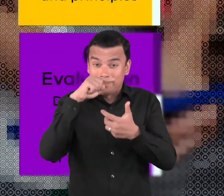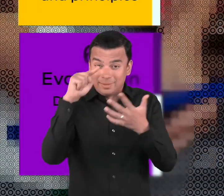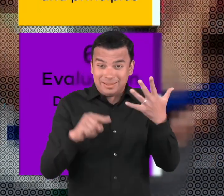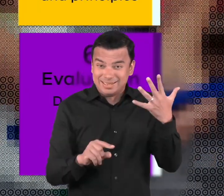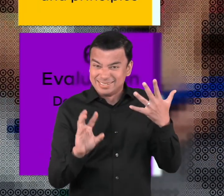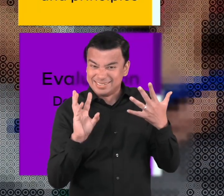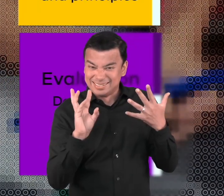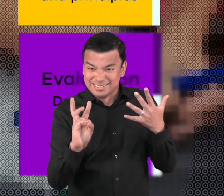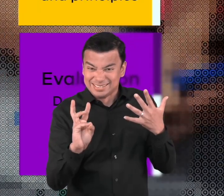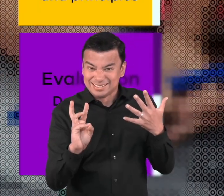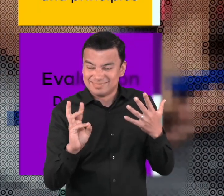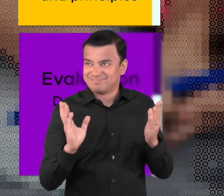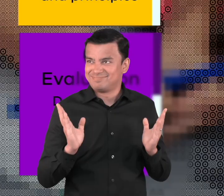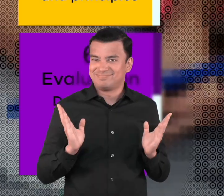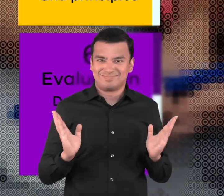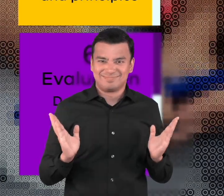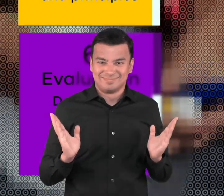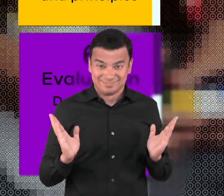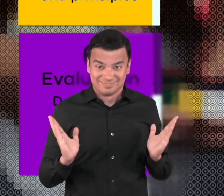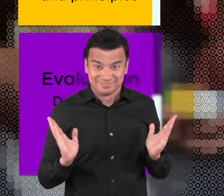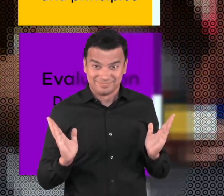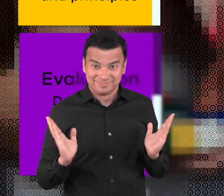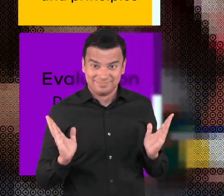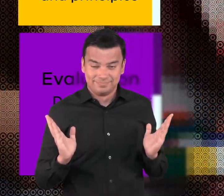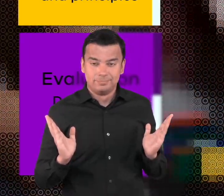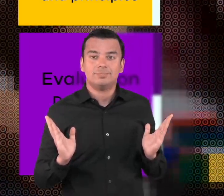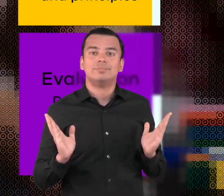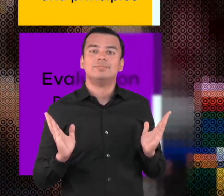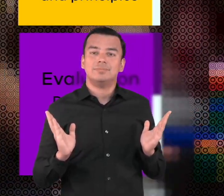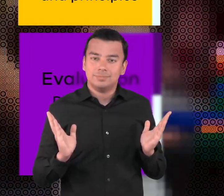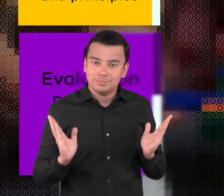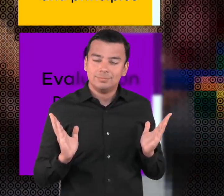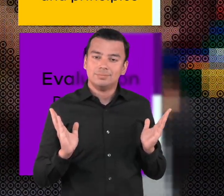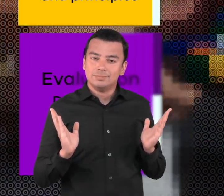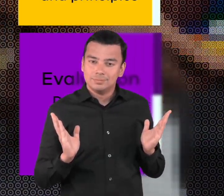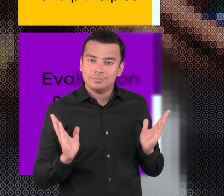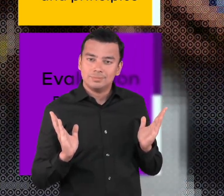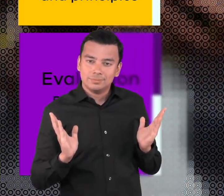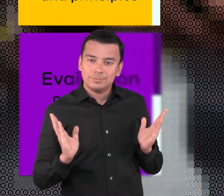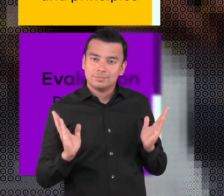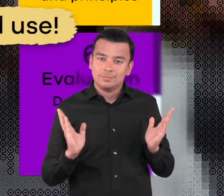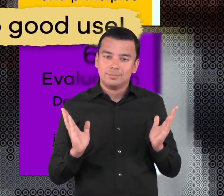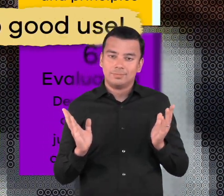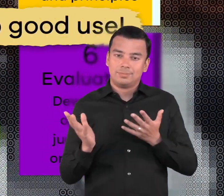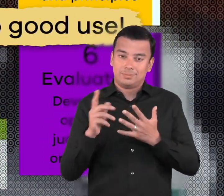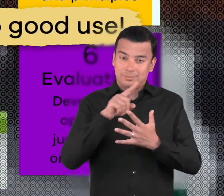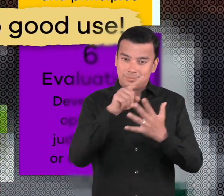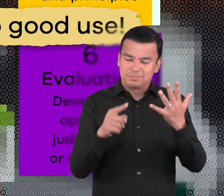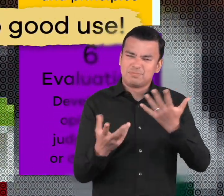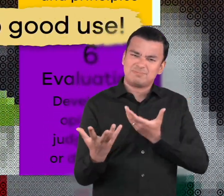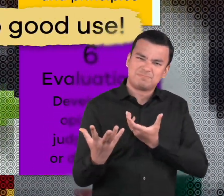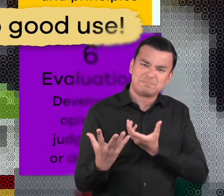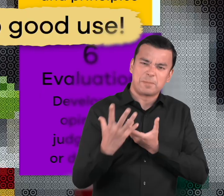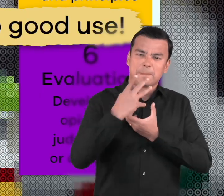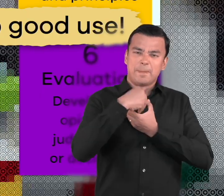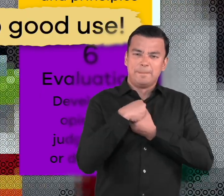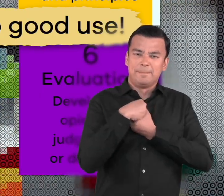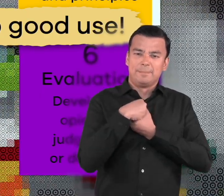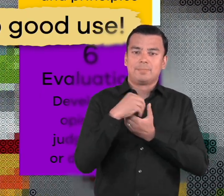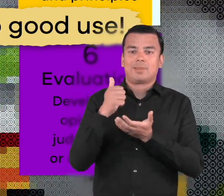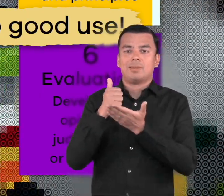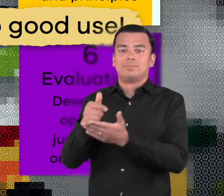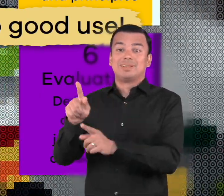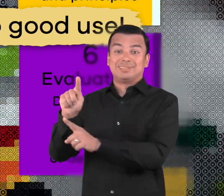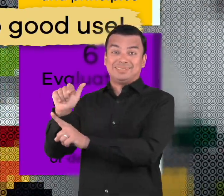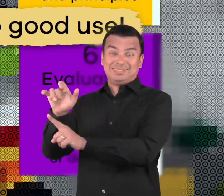here is an overview of the steps that we can use to help us. Okay, now let's put these skills to good